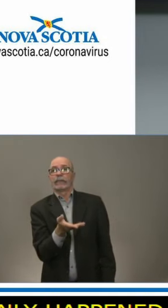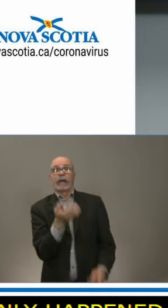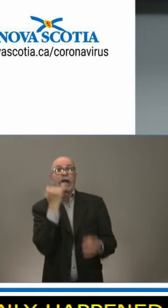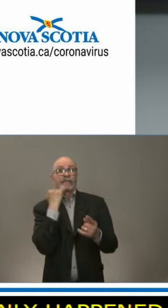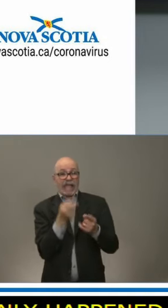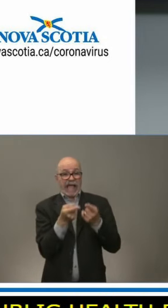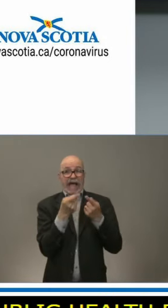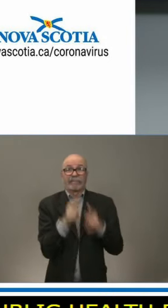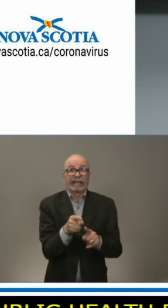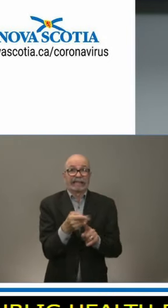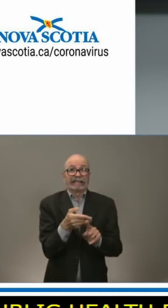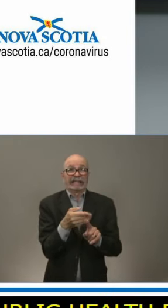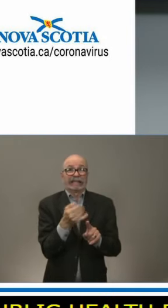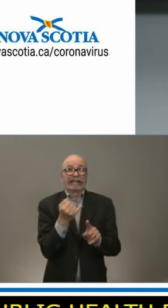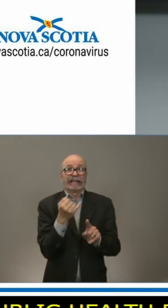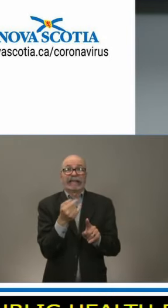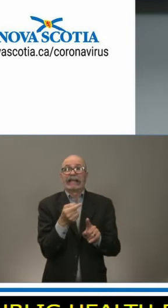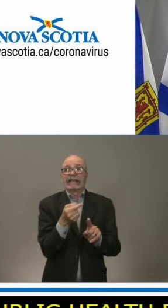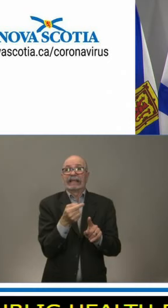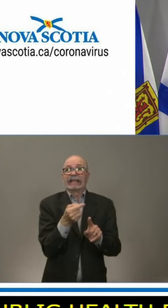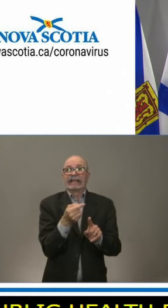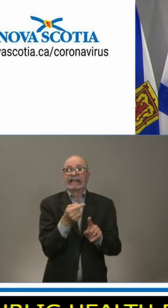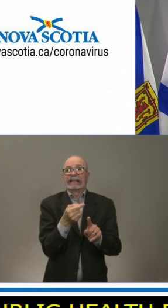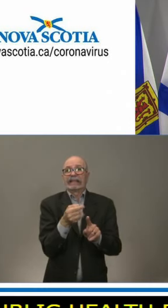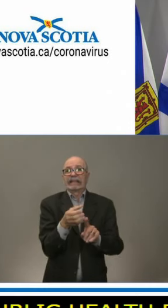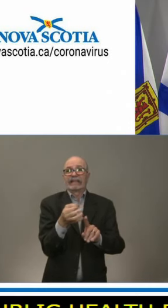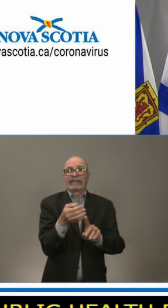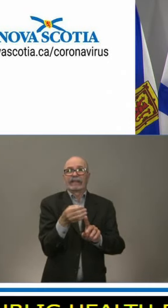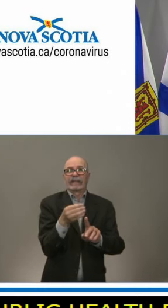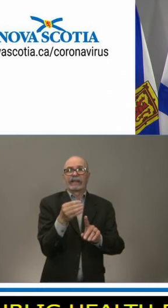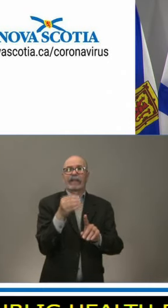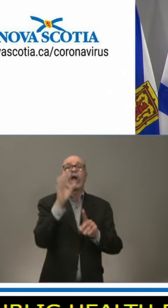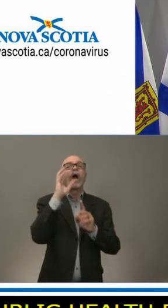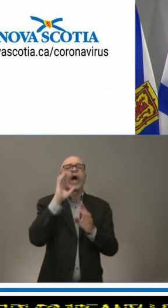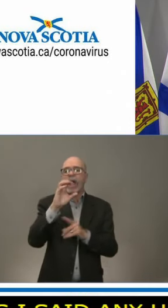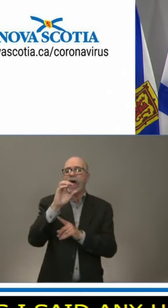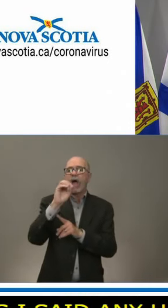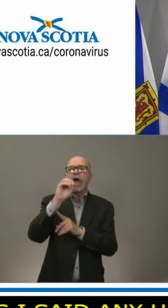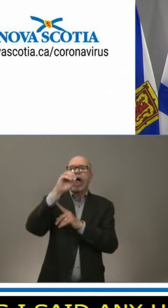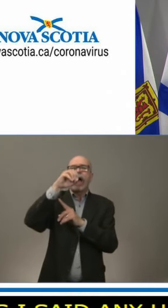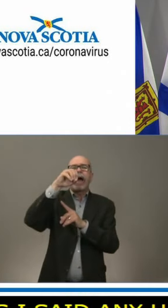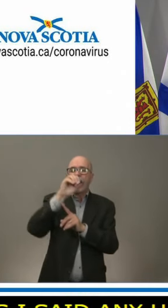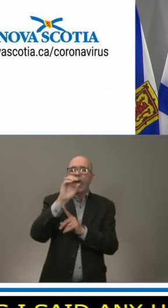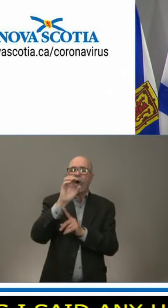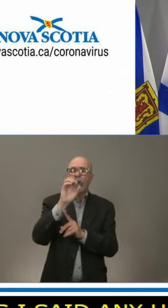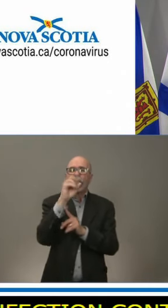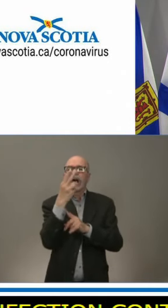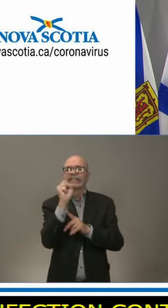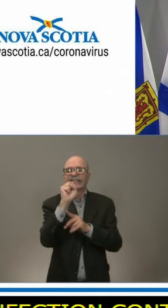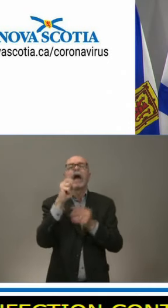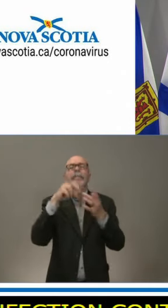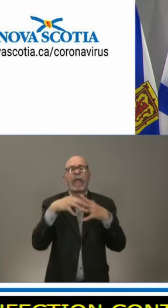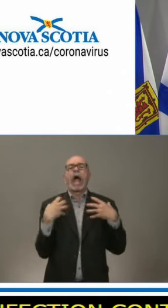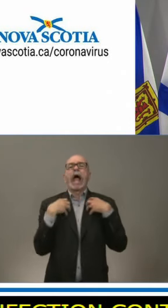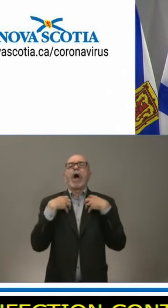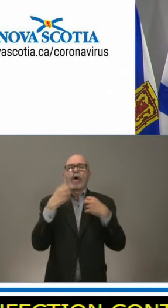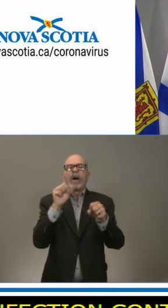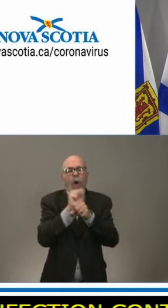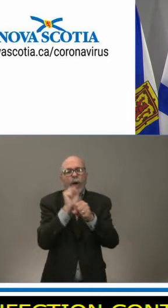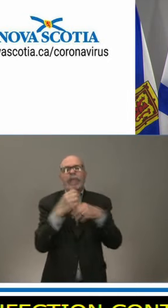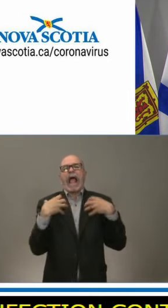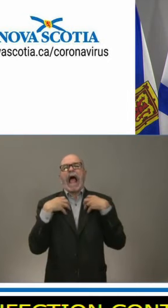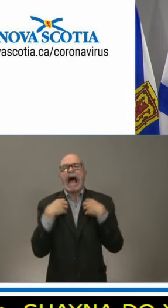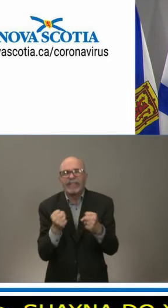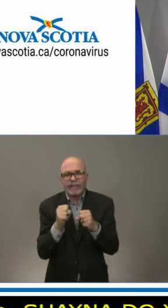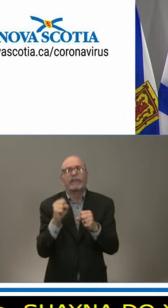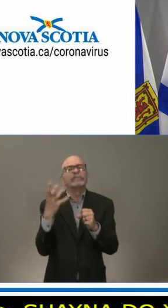occupational health. Shayna, do you have a follow-up? Yes, so, sorry, Dr. Strang, so am I understanding you correctly that was Cape Breton